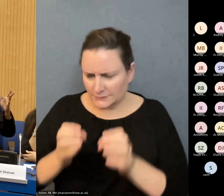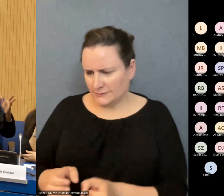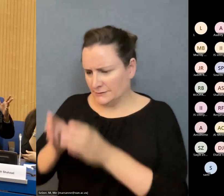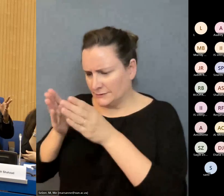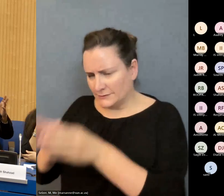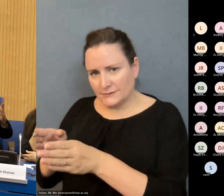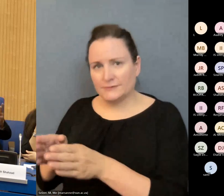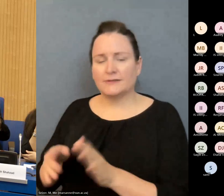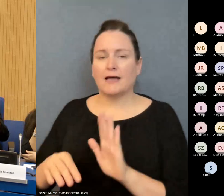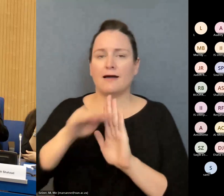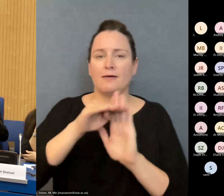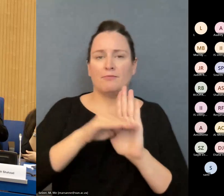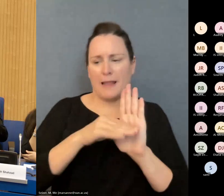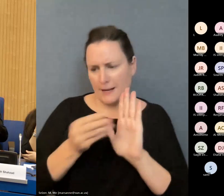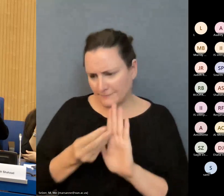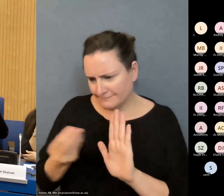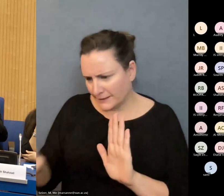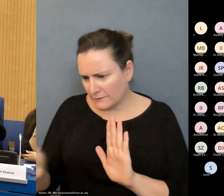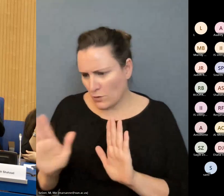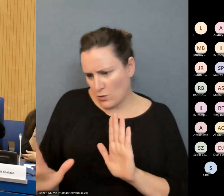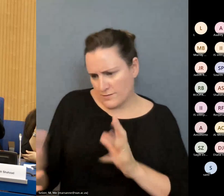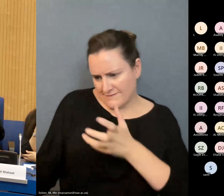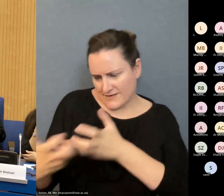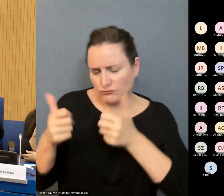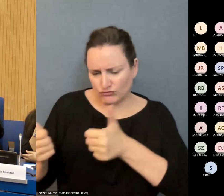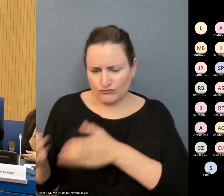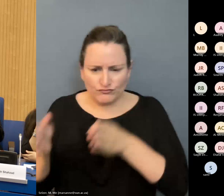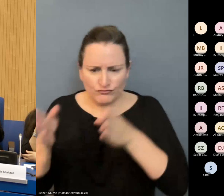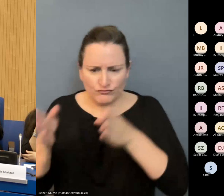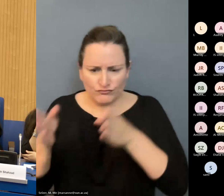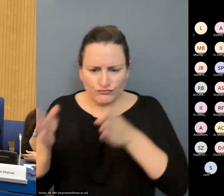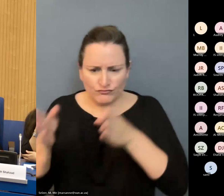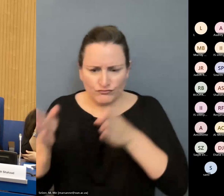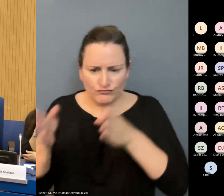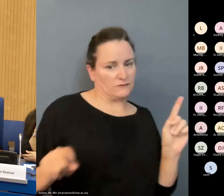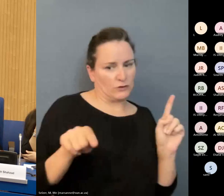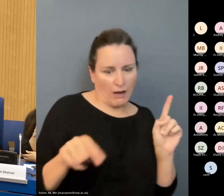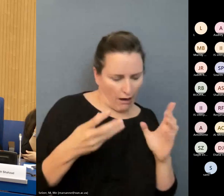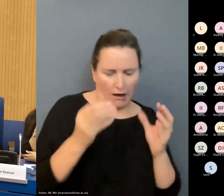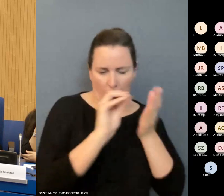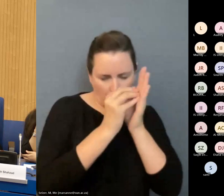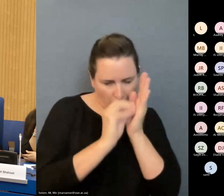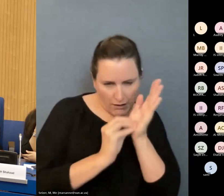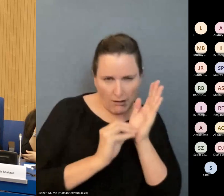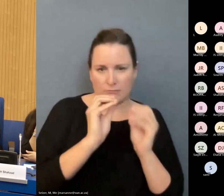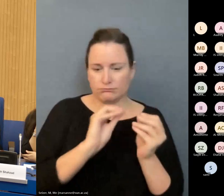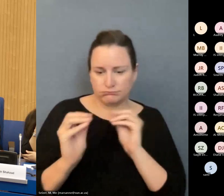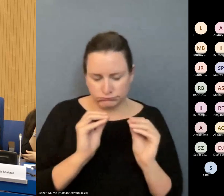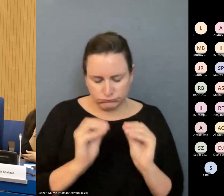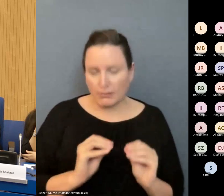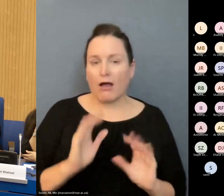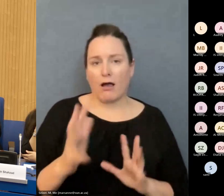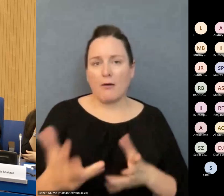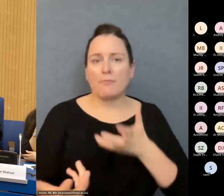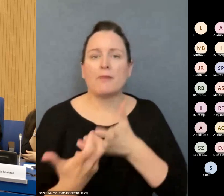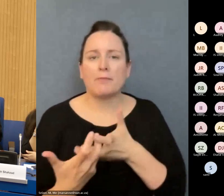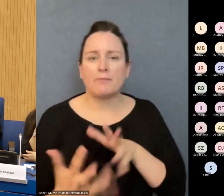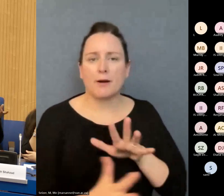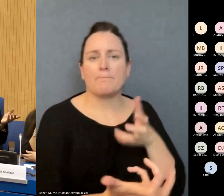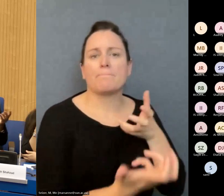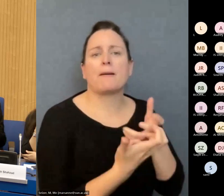humongous problem, because the details, the devil is in the details. So details need to be worked out for it to